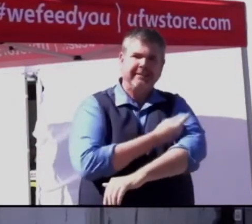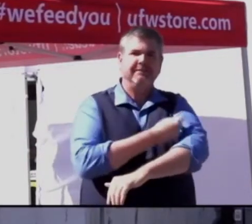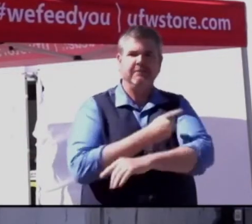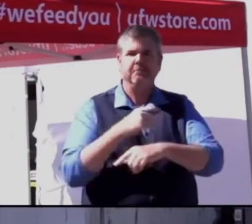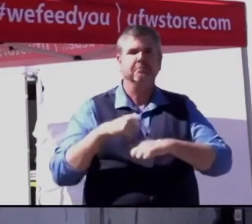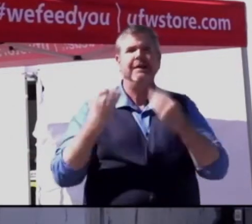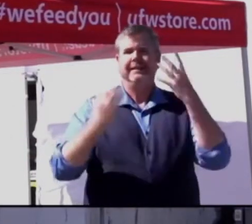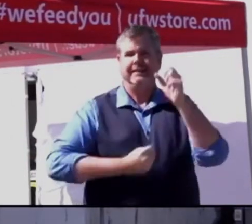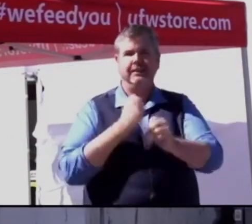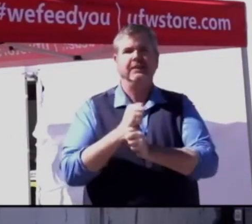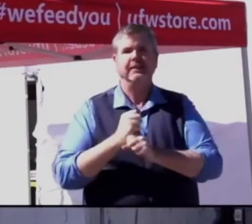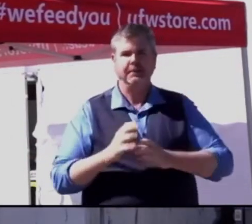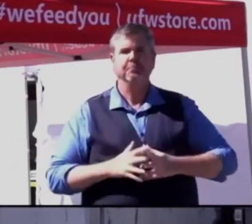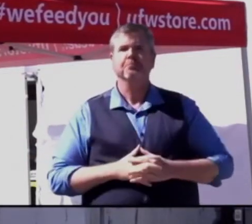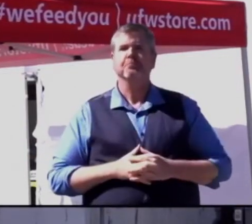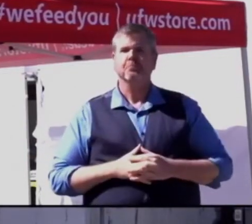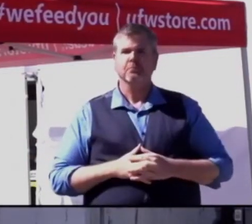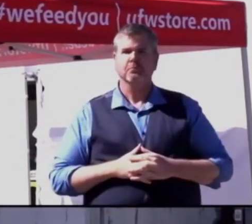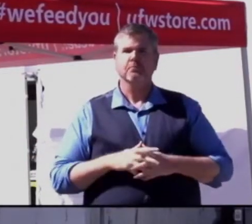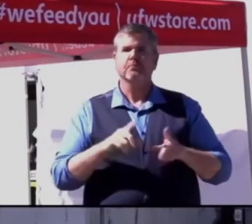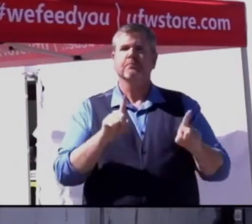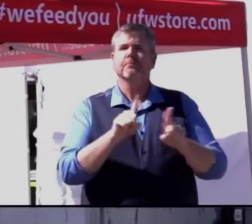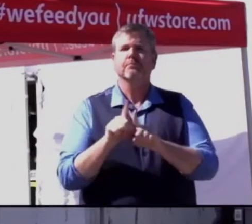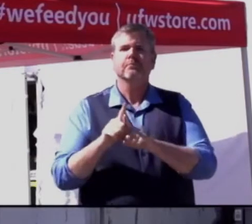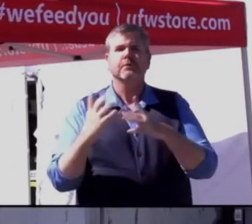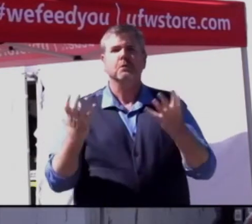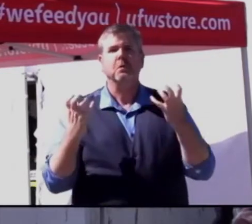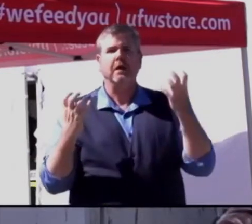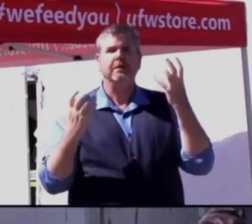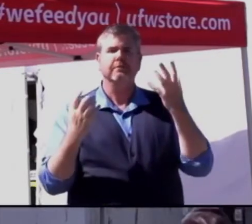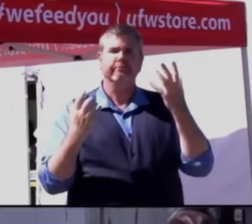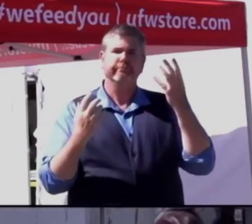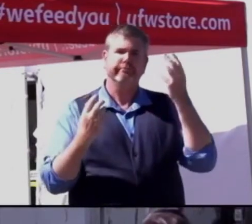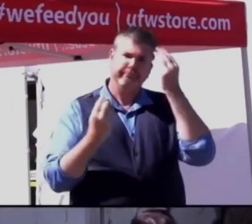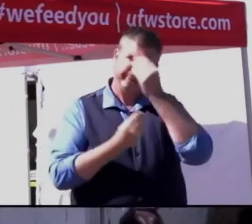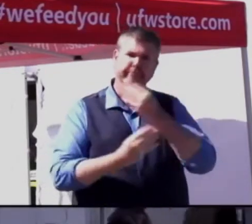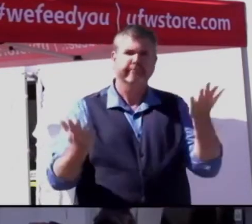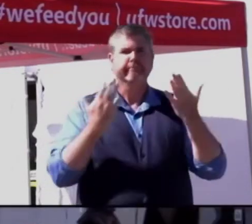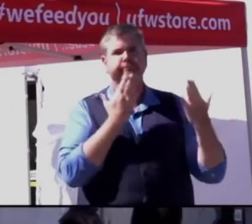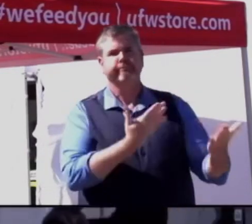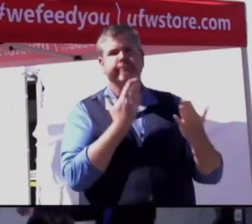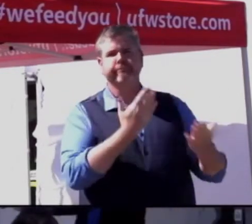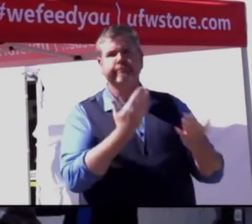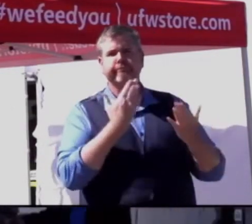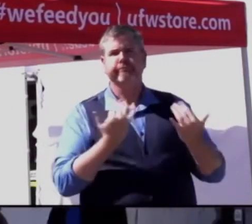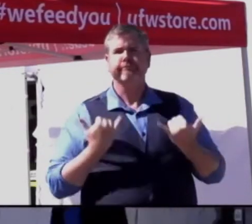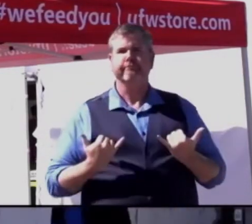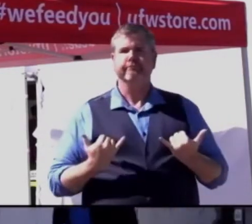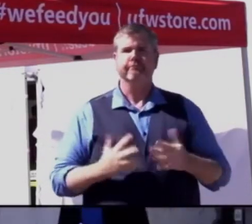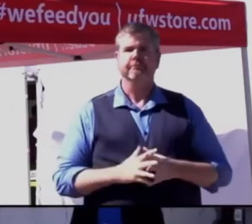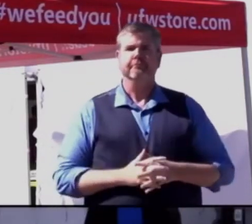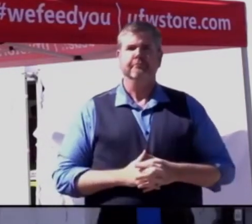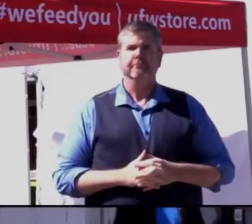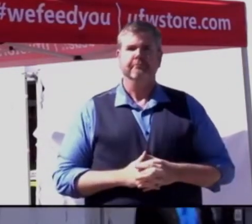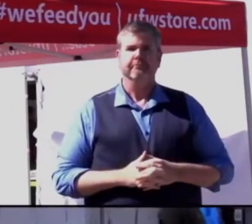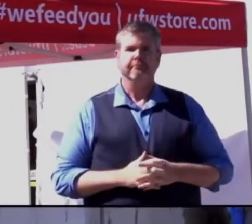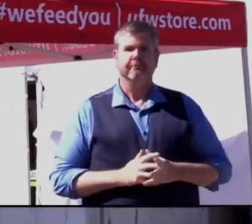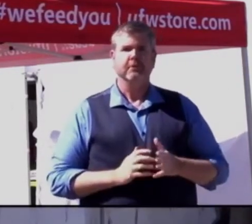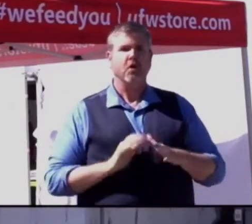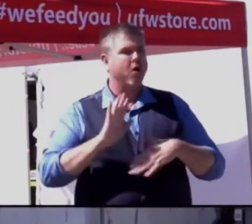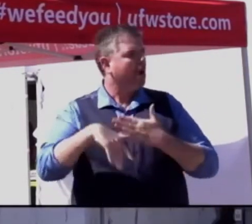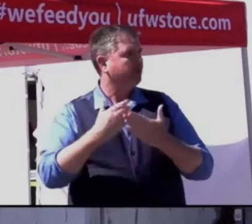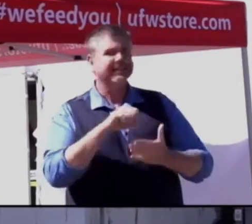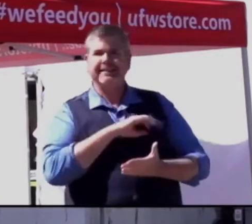But also I want to express my full gratitude to the county and all of their staff. Thank you